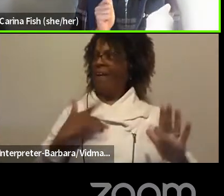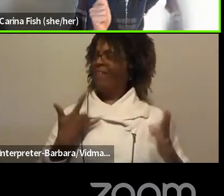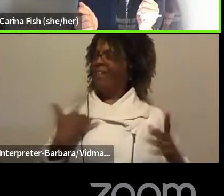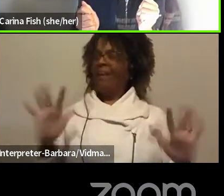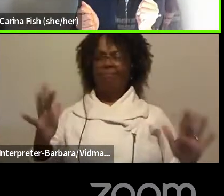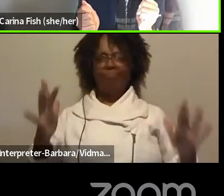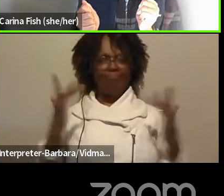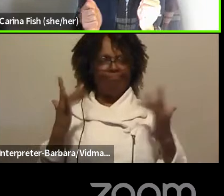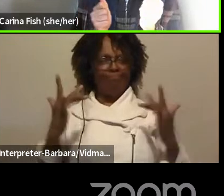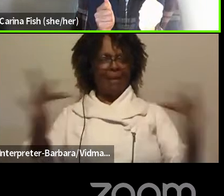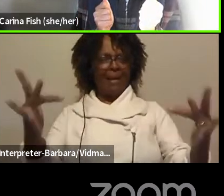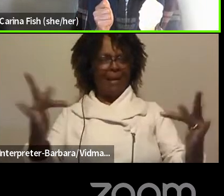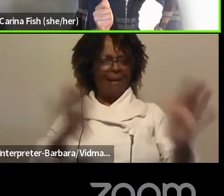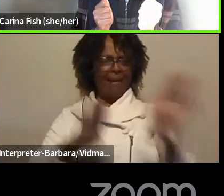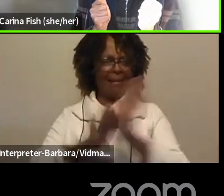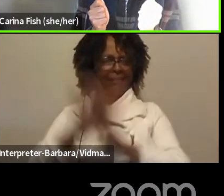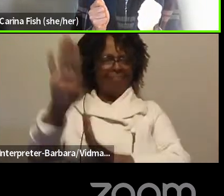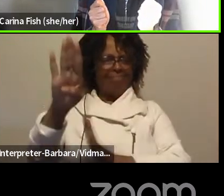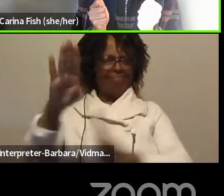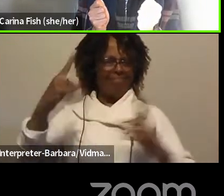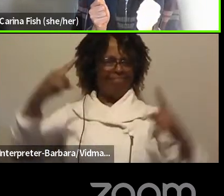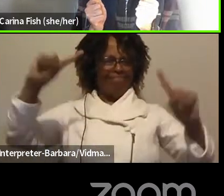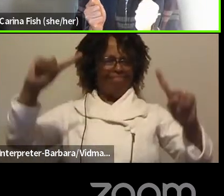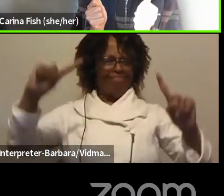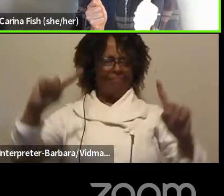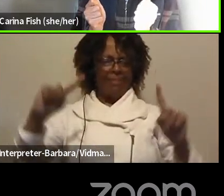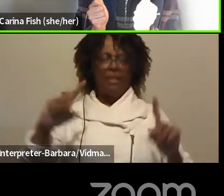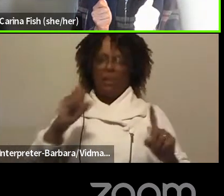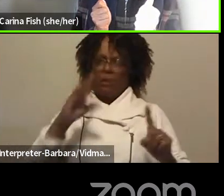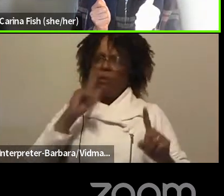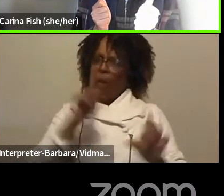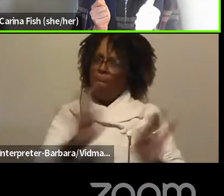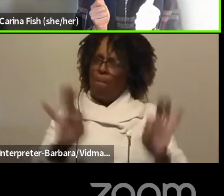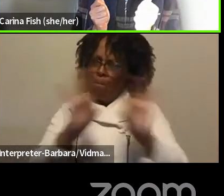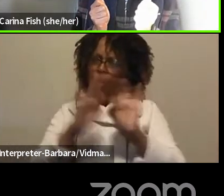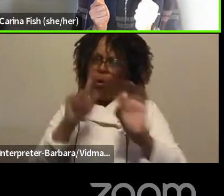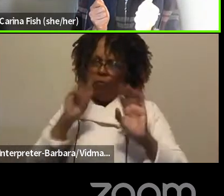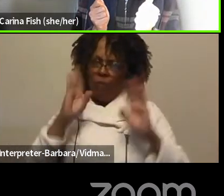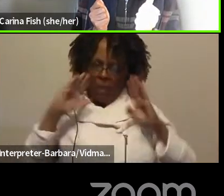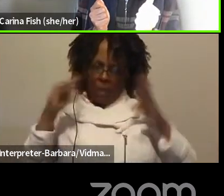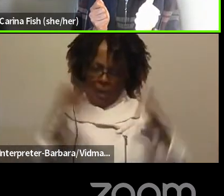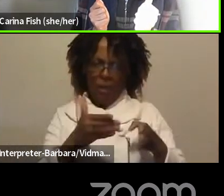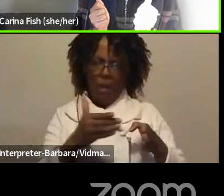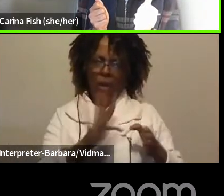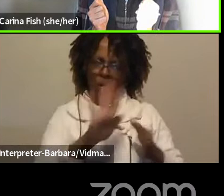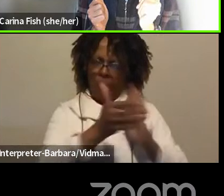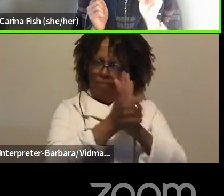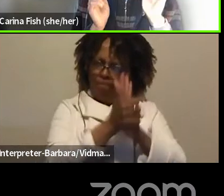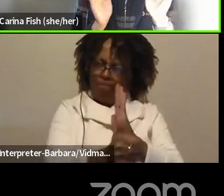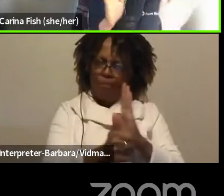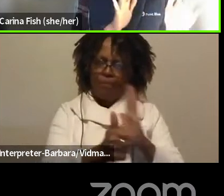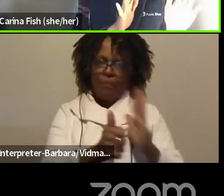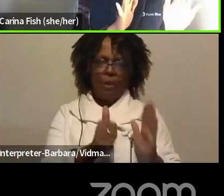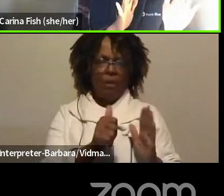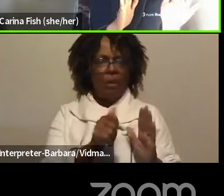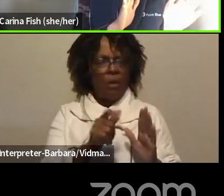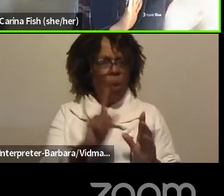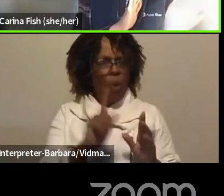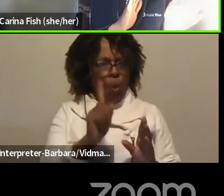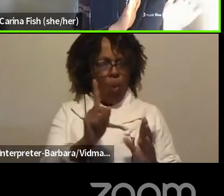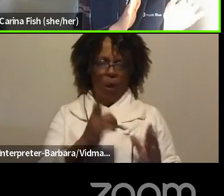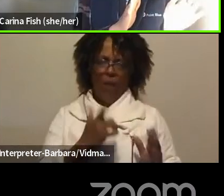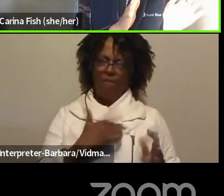like pivoting to the parts that you are good at and you do get some feelings of confidence from, and trying to